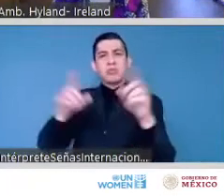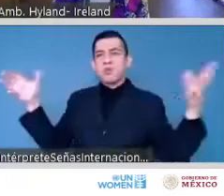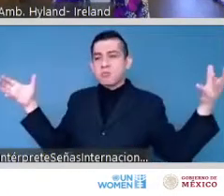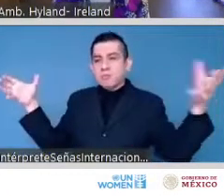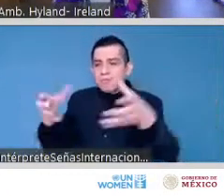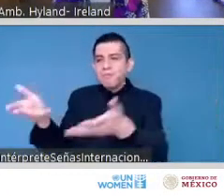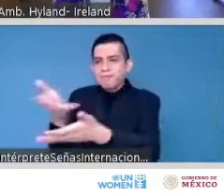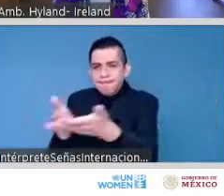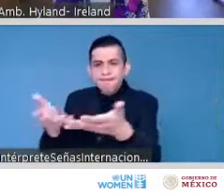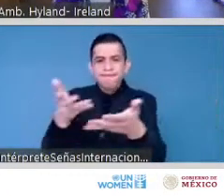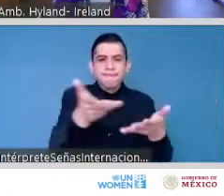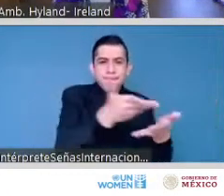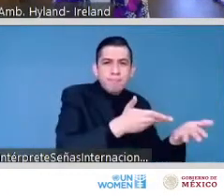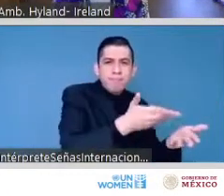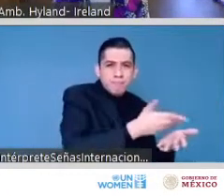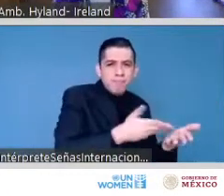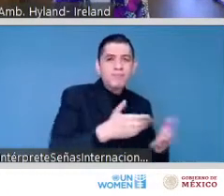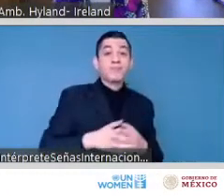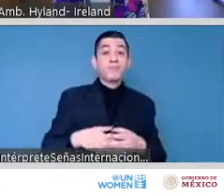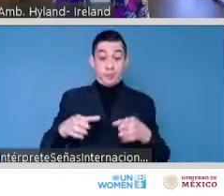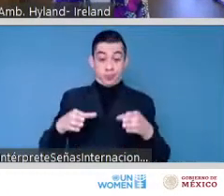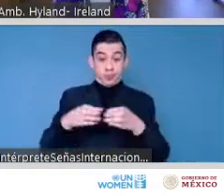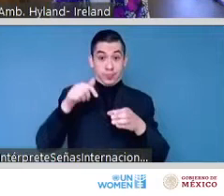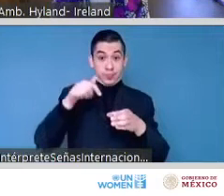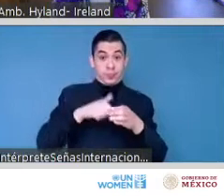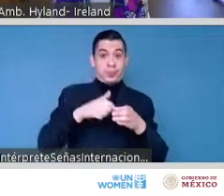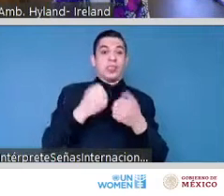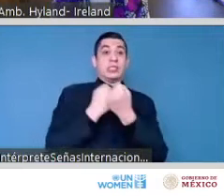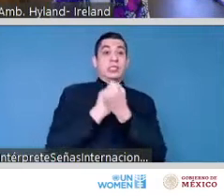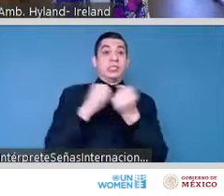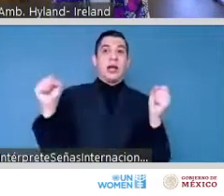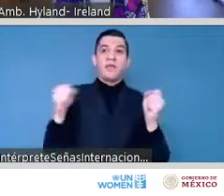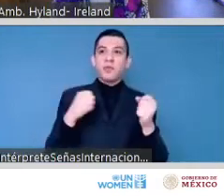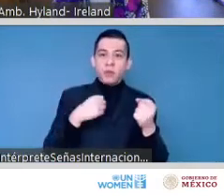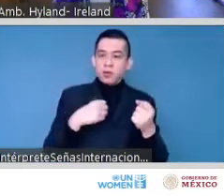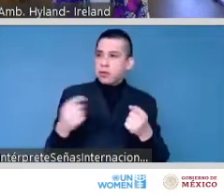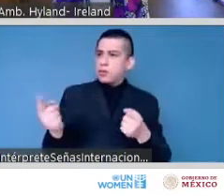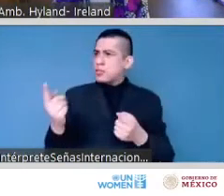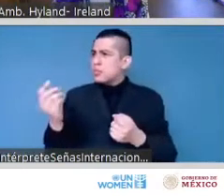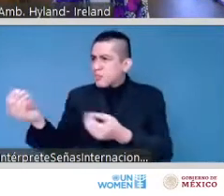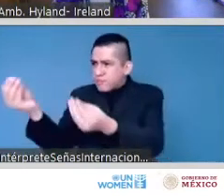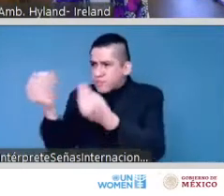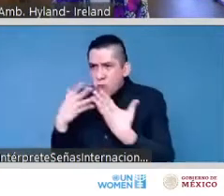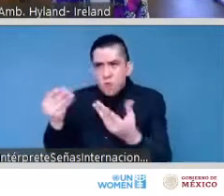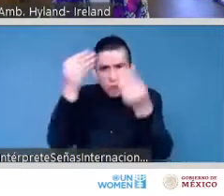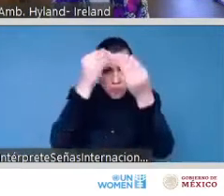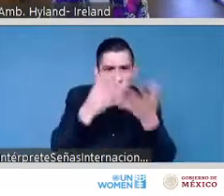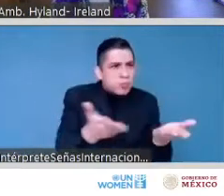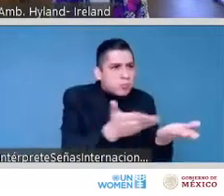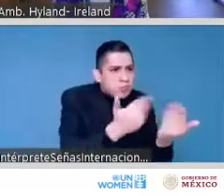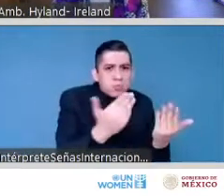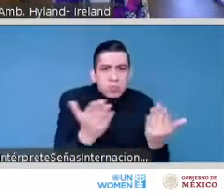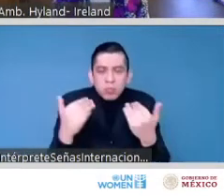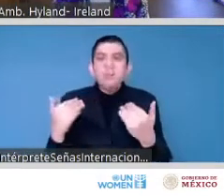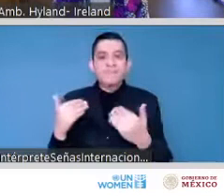made to incorporate gender perspectives throughout, for example, the ICRC's updated commentaries on the Geneva Conventions to update what